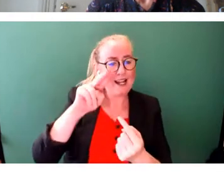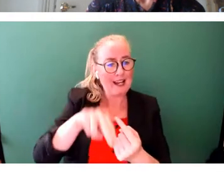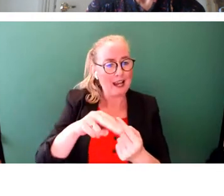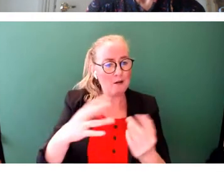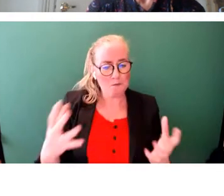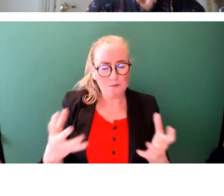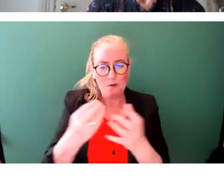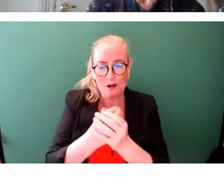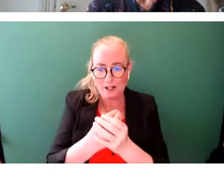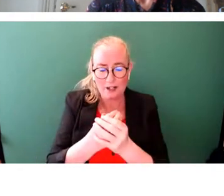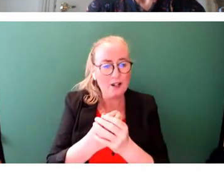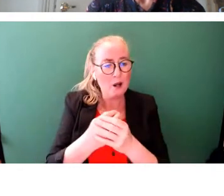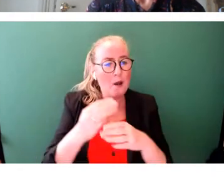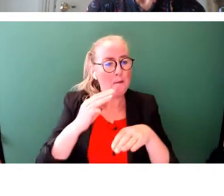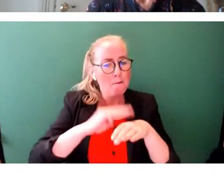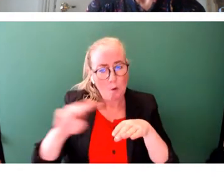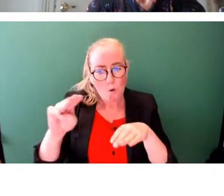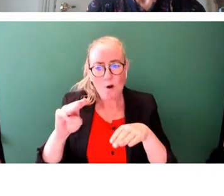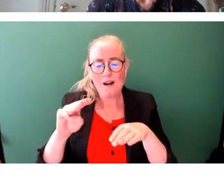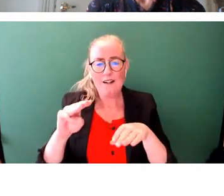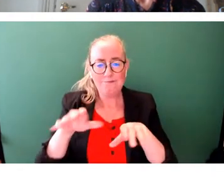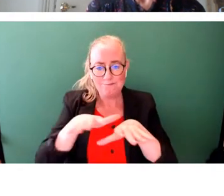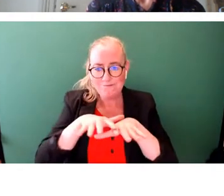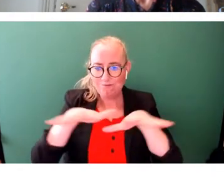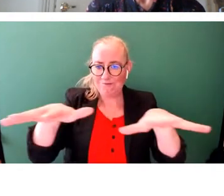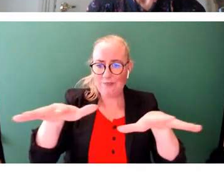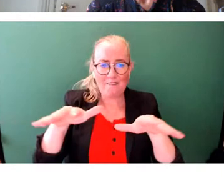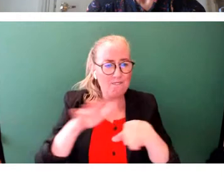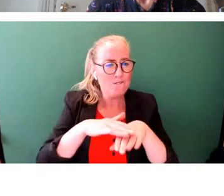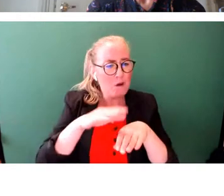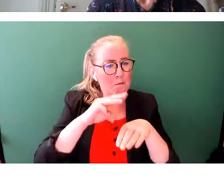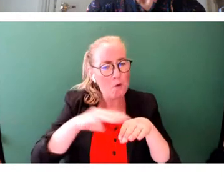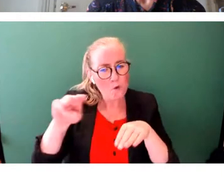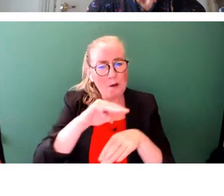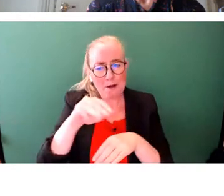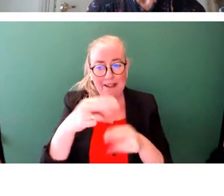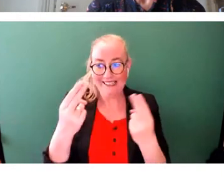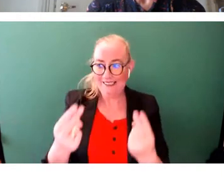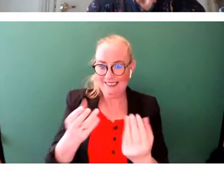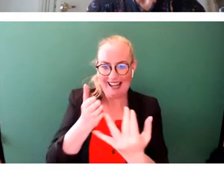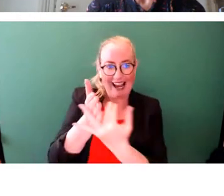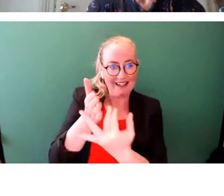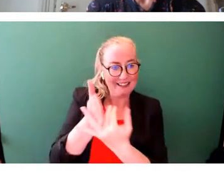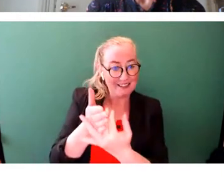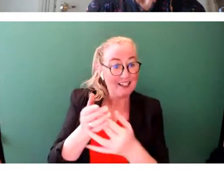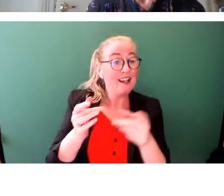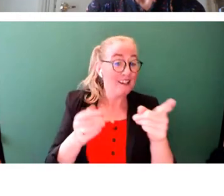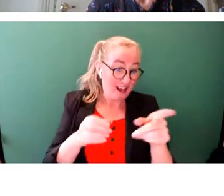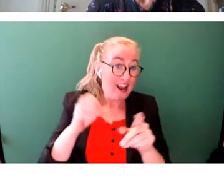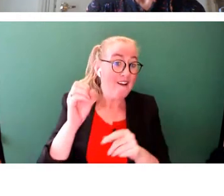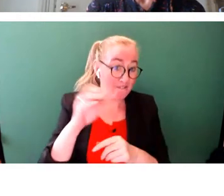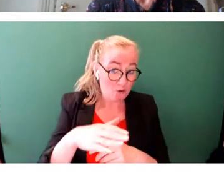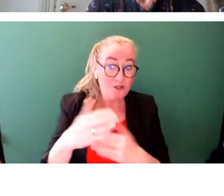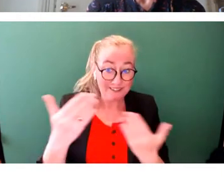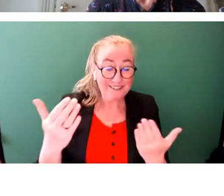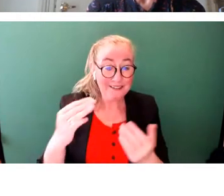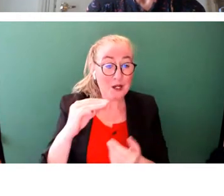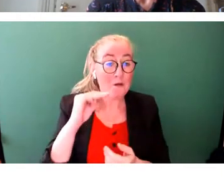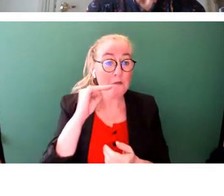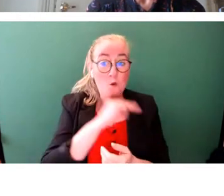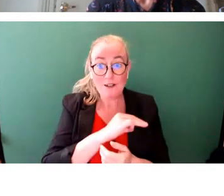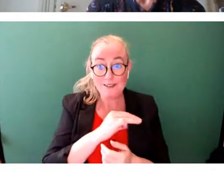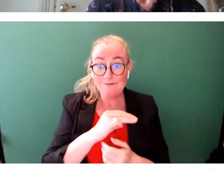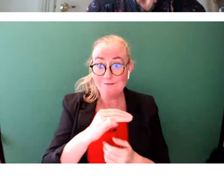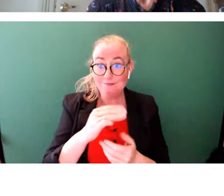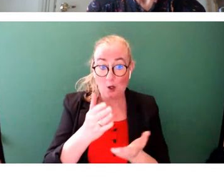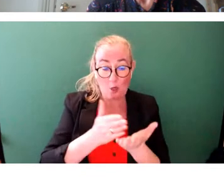specialism out to a much wider population who find it hard to access. And then obviously the importance has been emphasized throughout